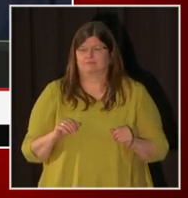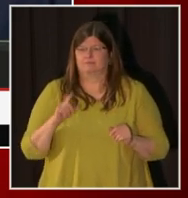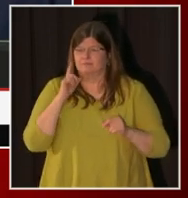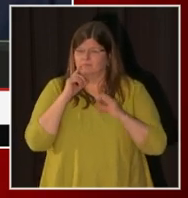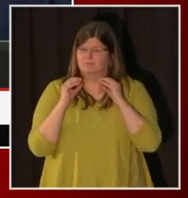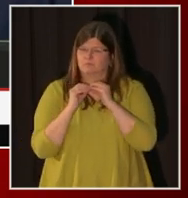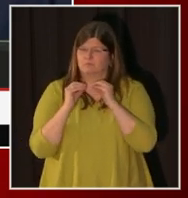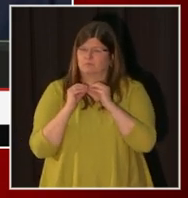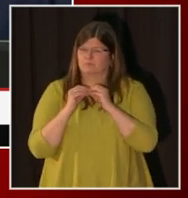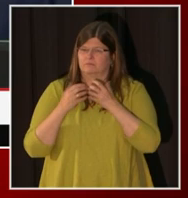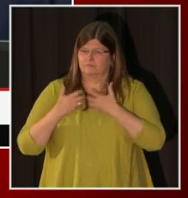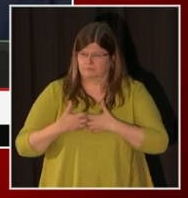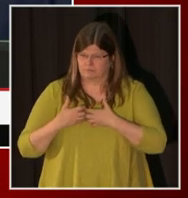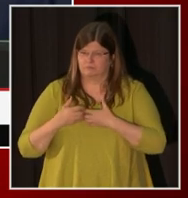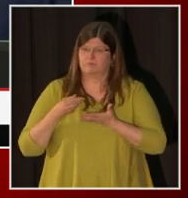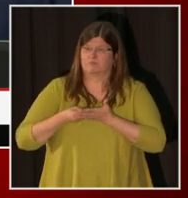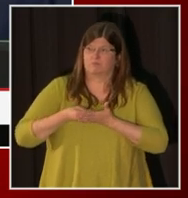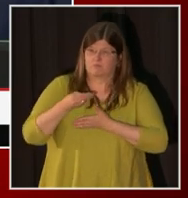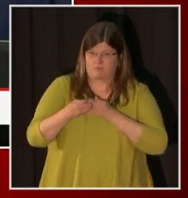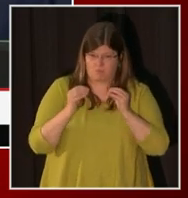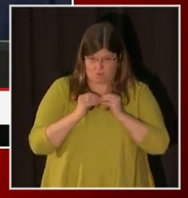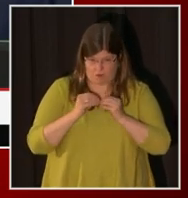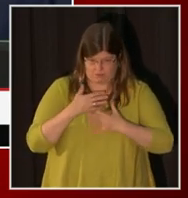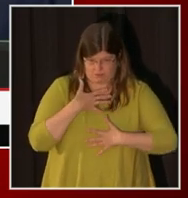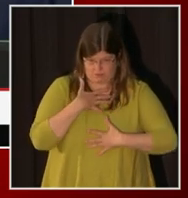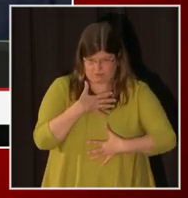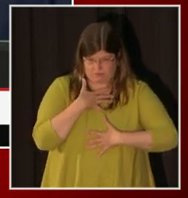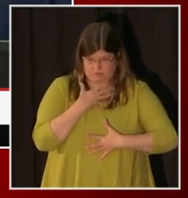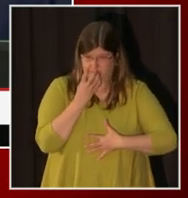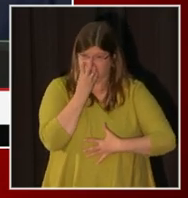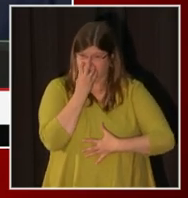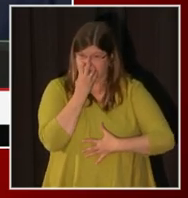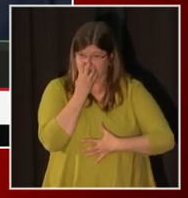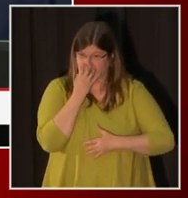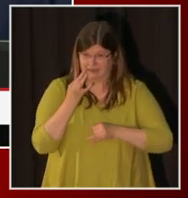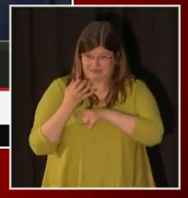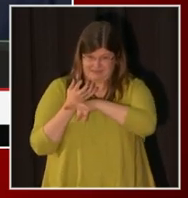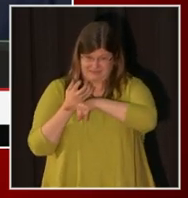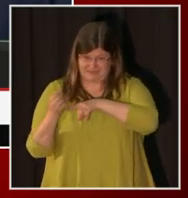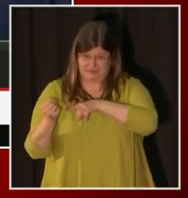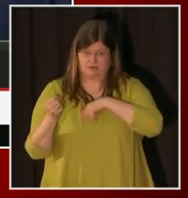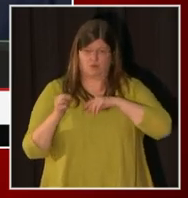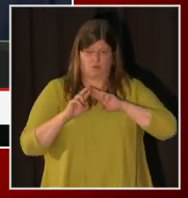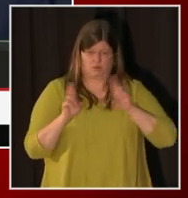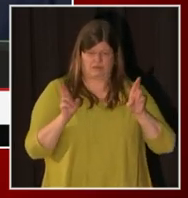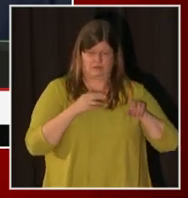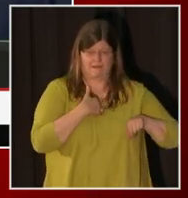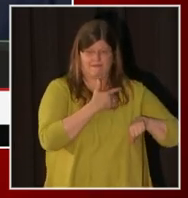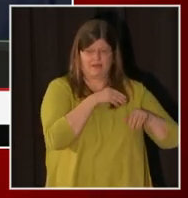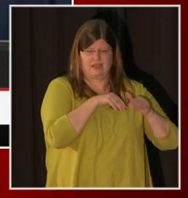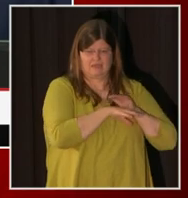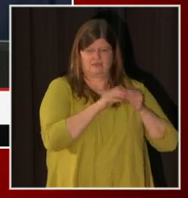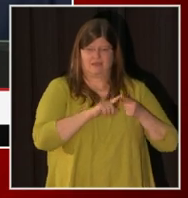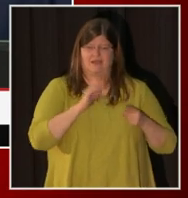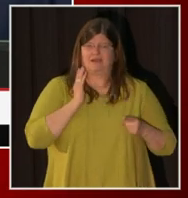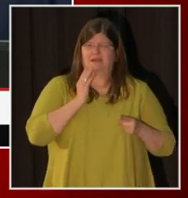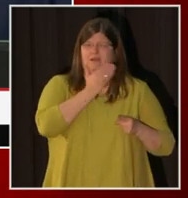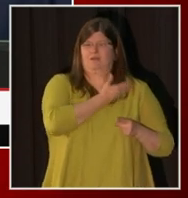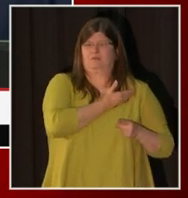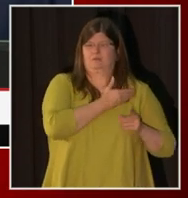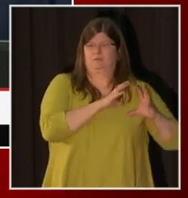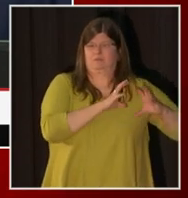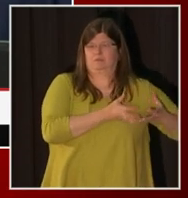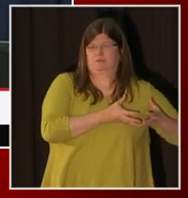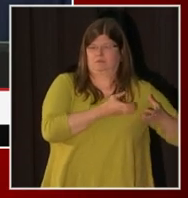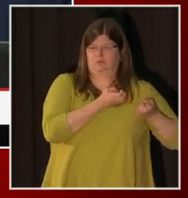any hospital who is using all of their ventilators has access to ventilators from the district. So we have